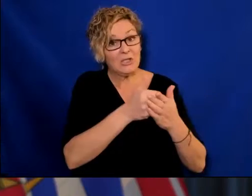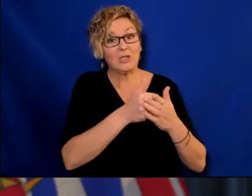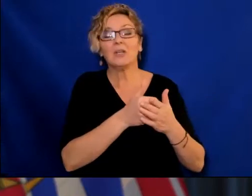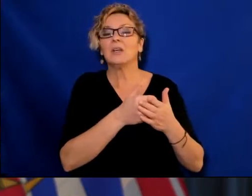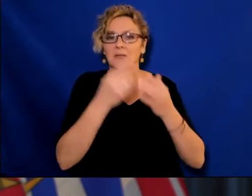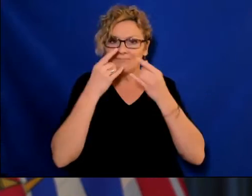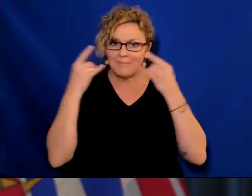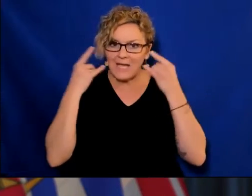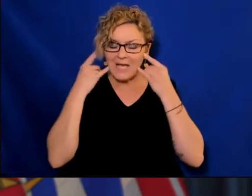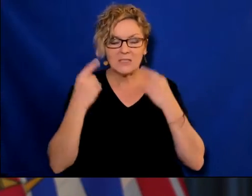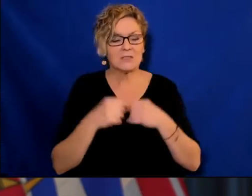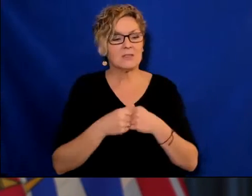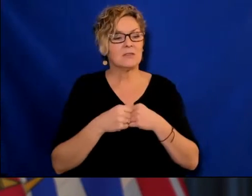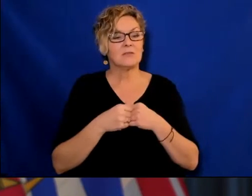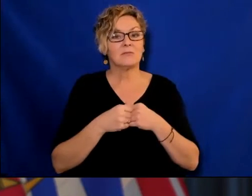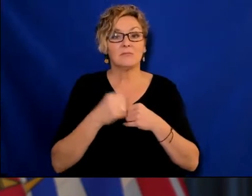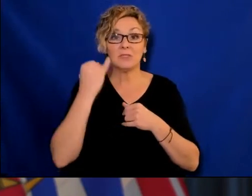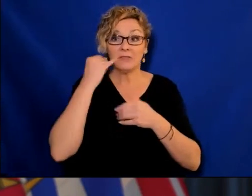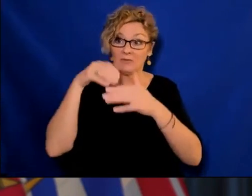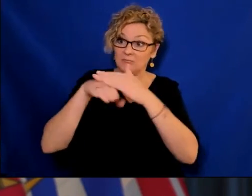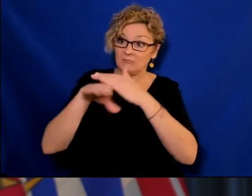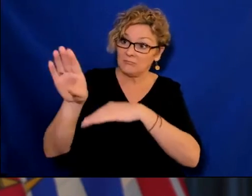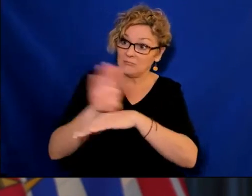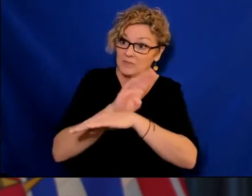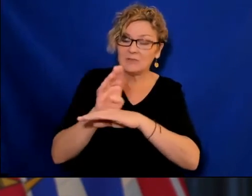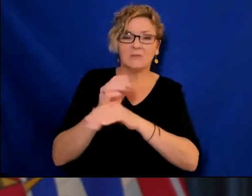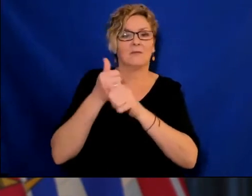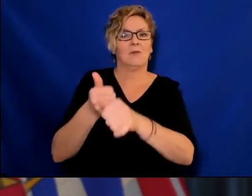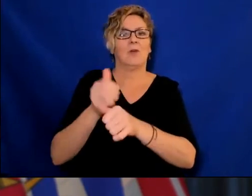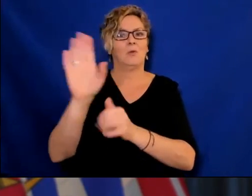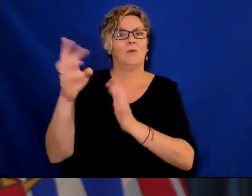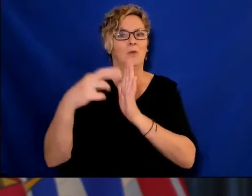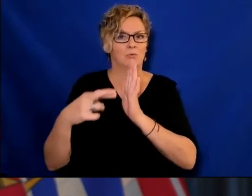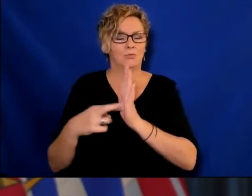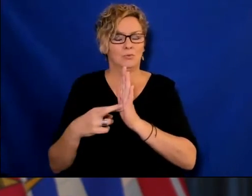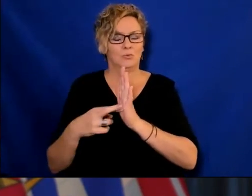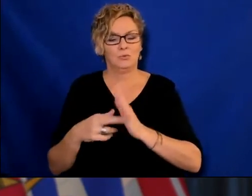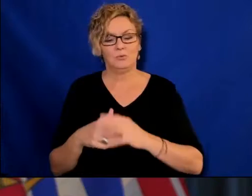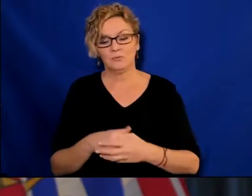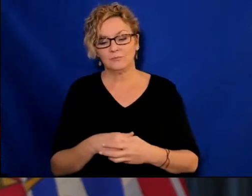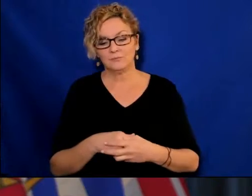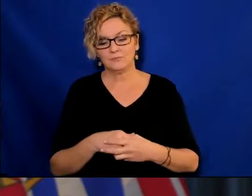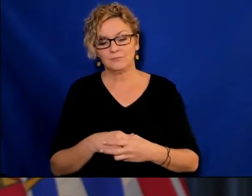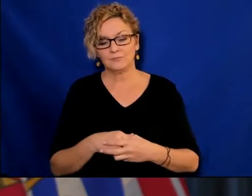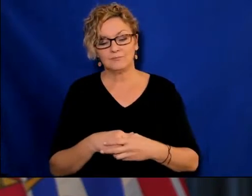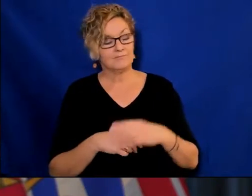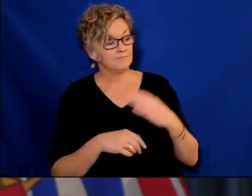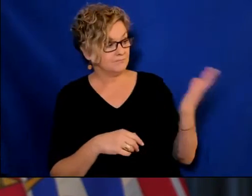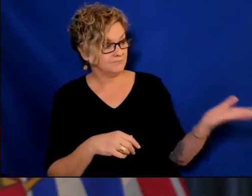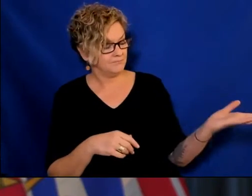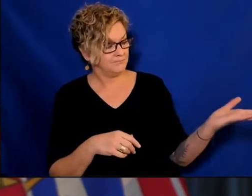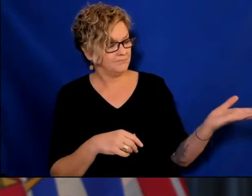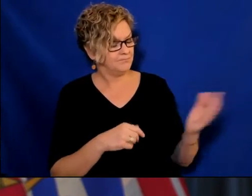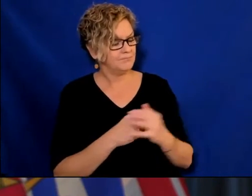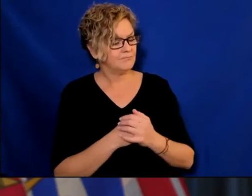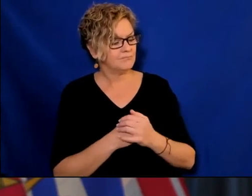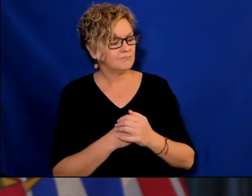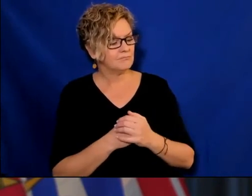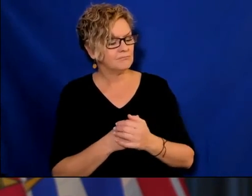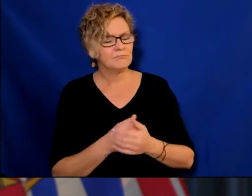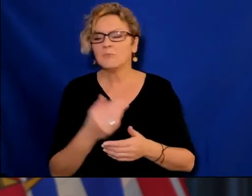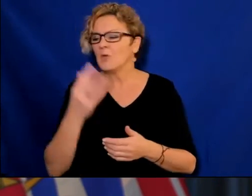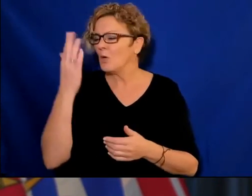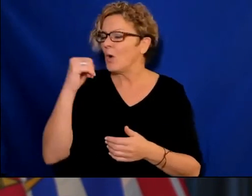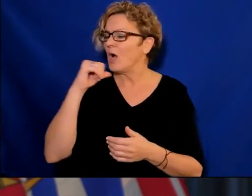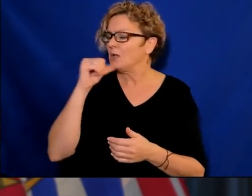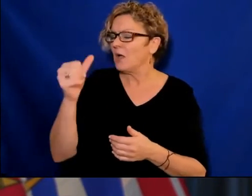Dr. Bonnie Henry, my first question is, why don't we have temperature checks for students at schools? Yeah, so one of the things